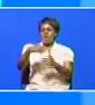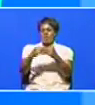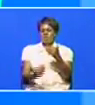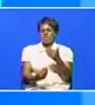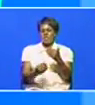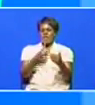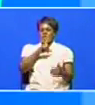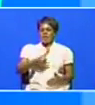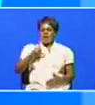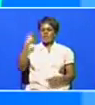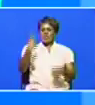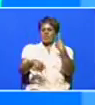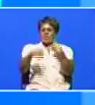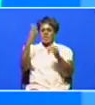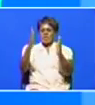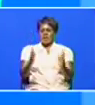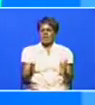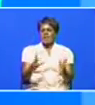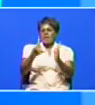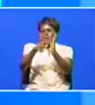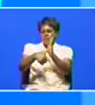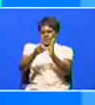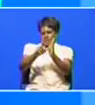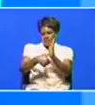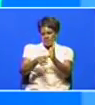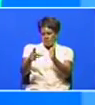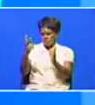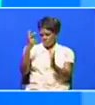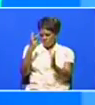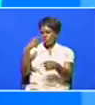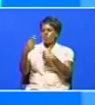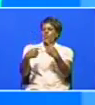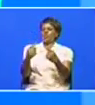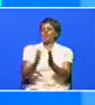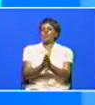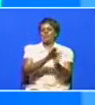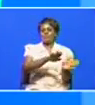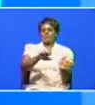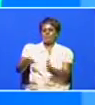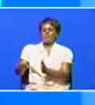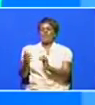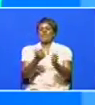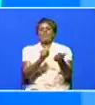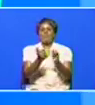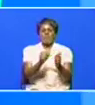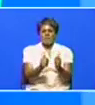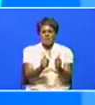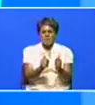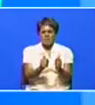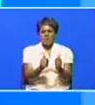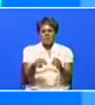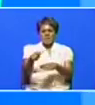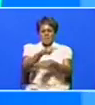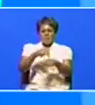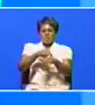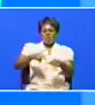winners. I'll be announcing the results later on in the show, so you have to stay with me. All right, so let's now take a look at some sporting action. And National